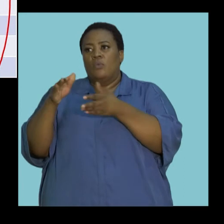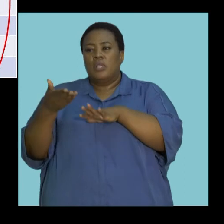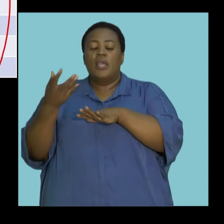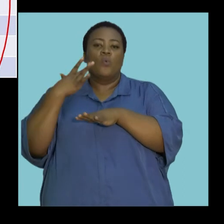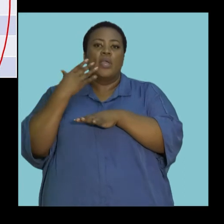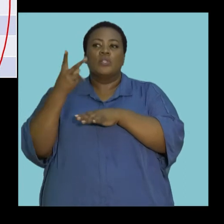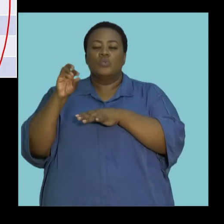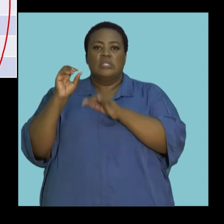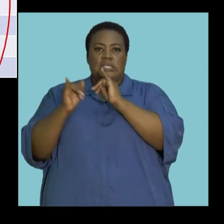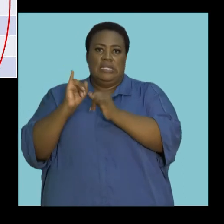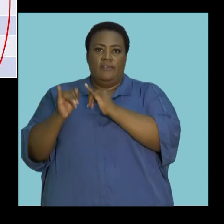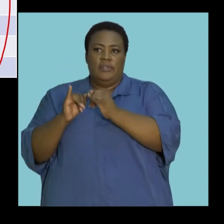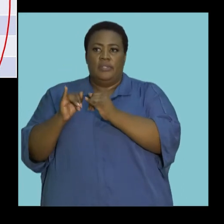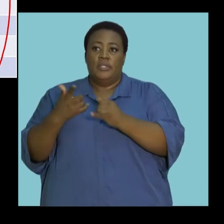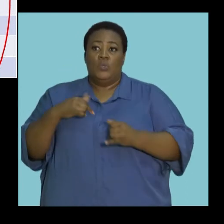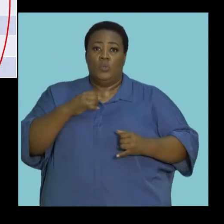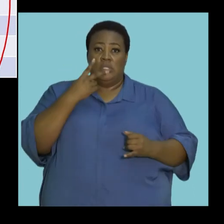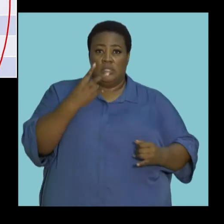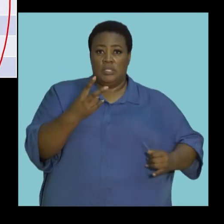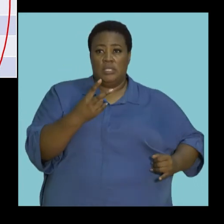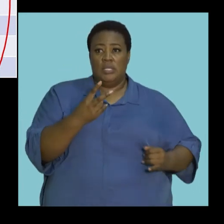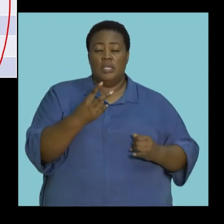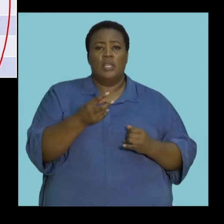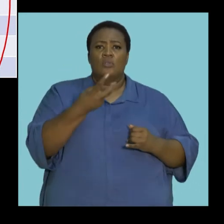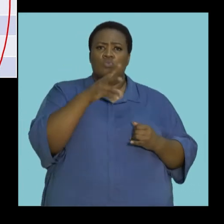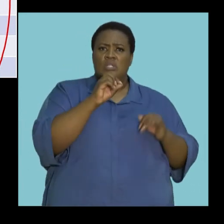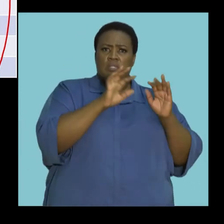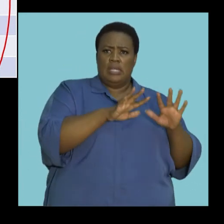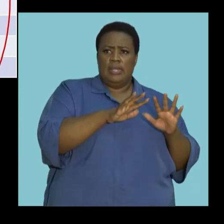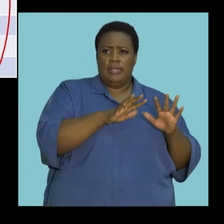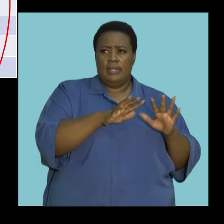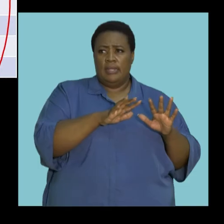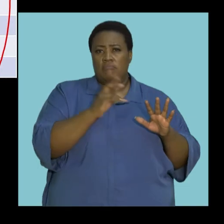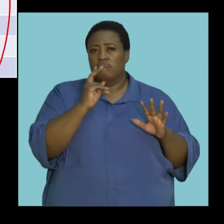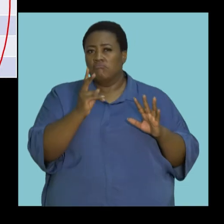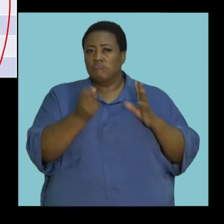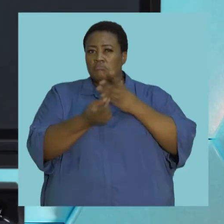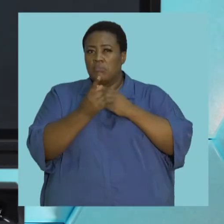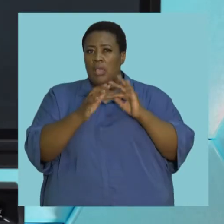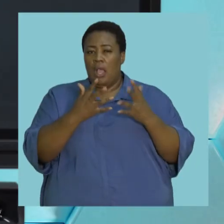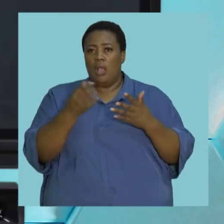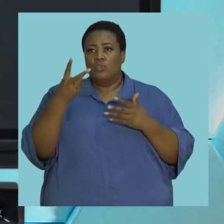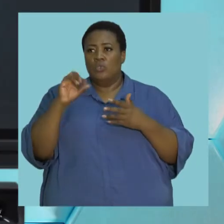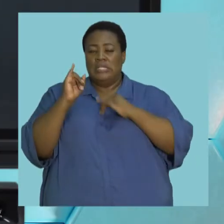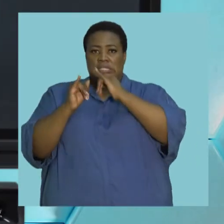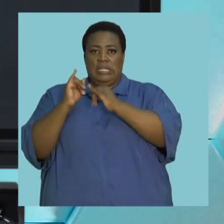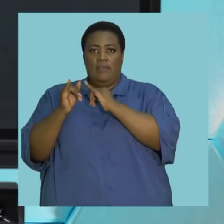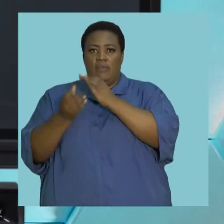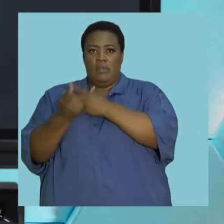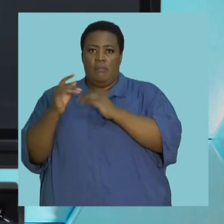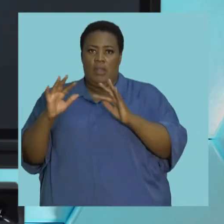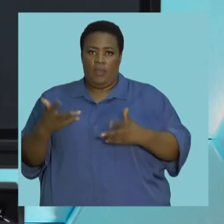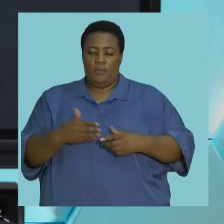in the year 2011. So we're seeing the trend for 2010, and we're seeing the trend